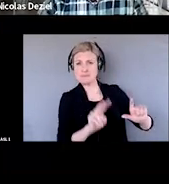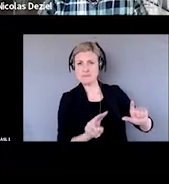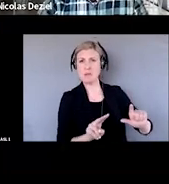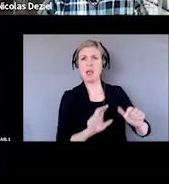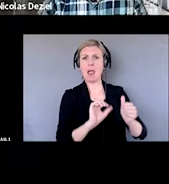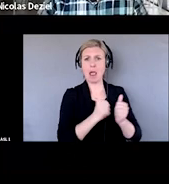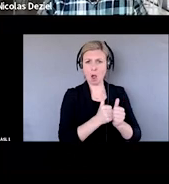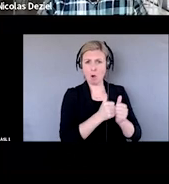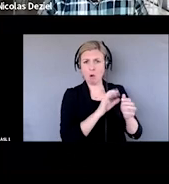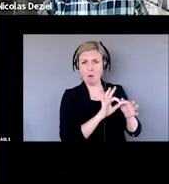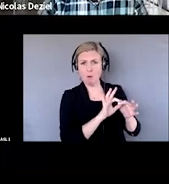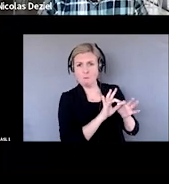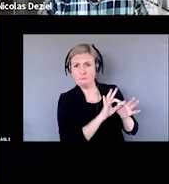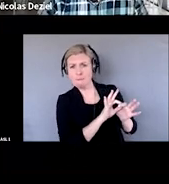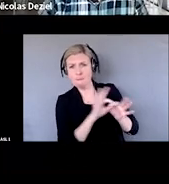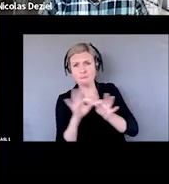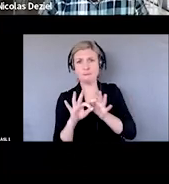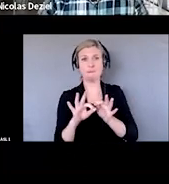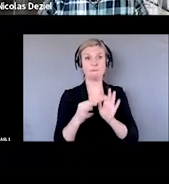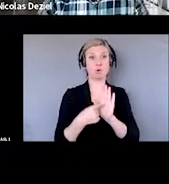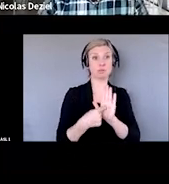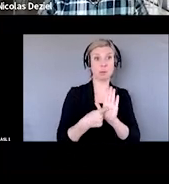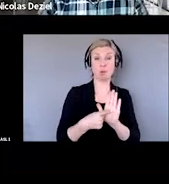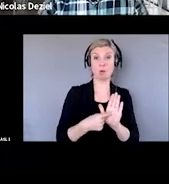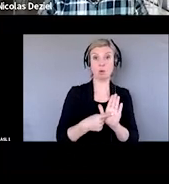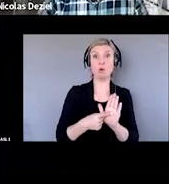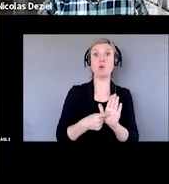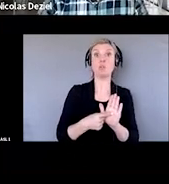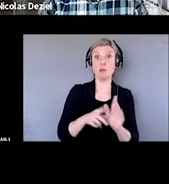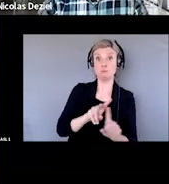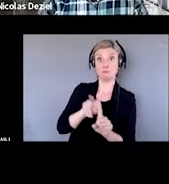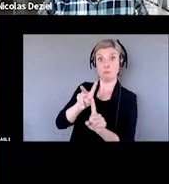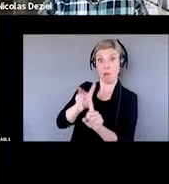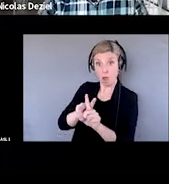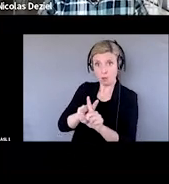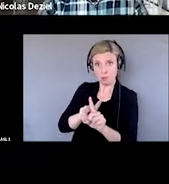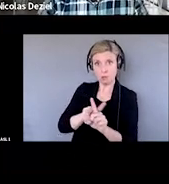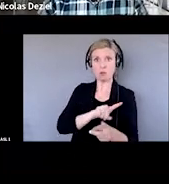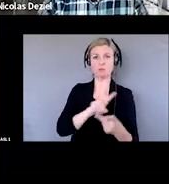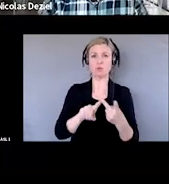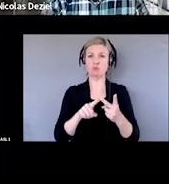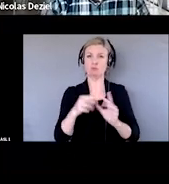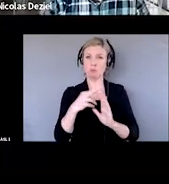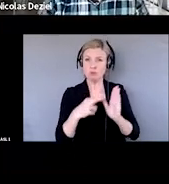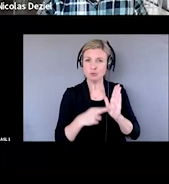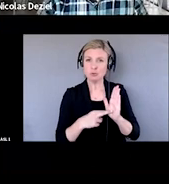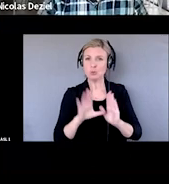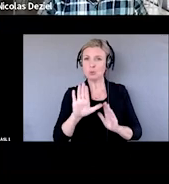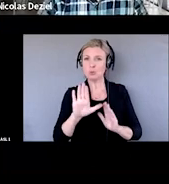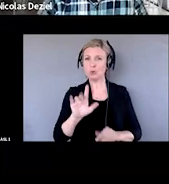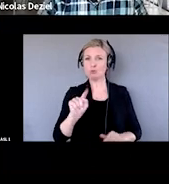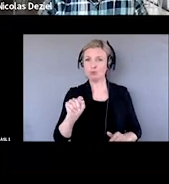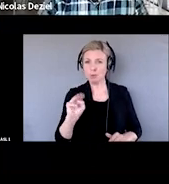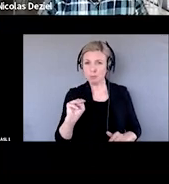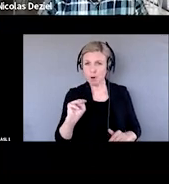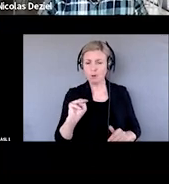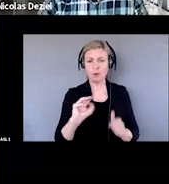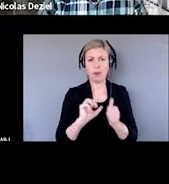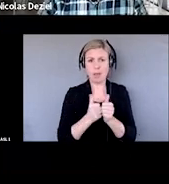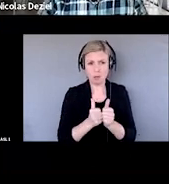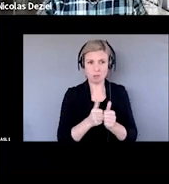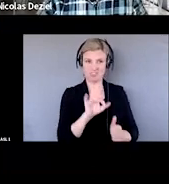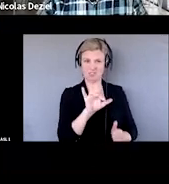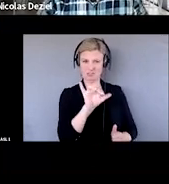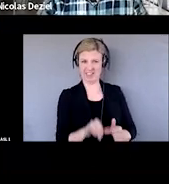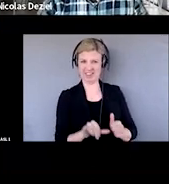get a registered trademark, for example. It's going to show you visually speaking. You may not see it very clearly on this particular slide, but if you go